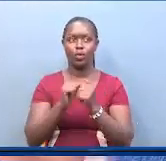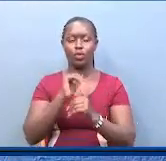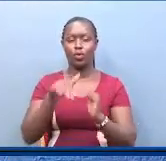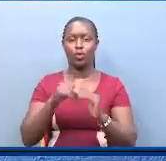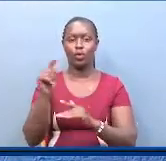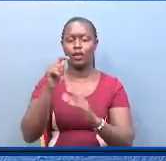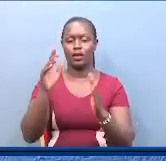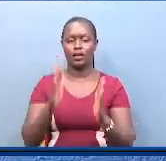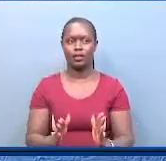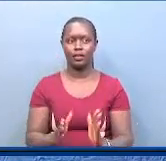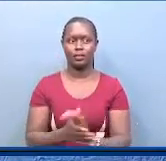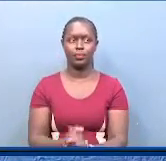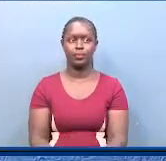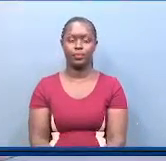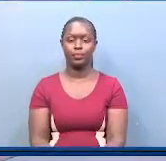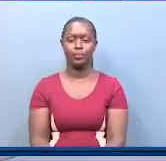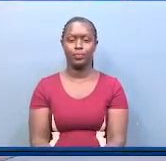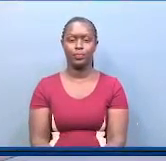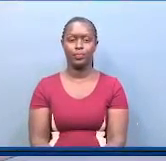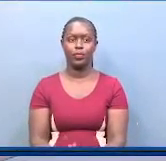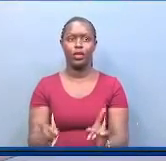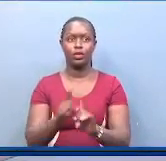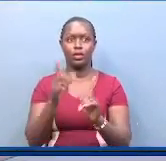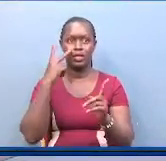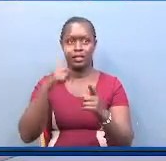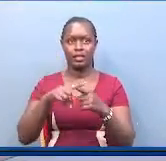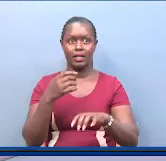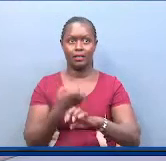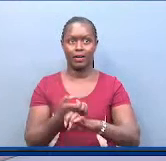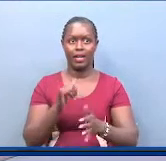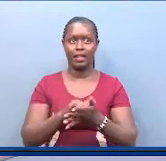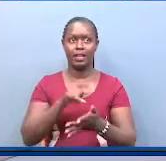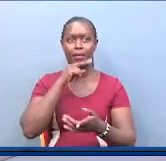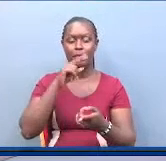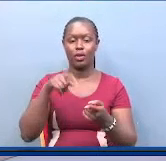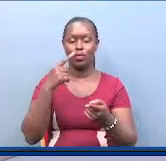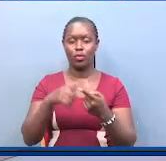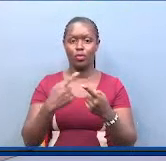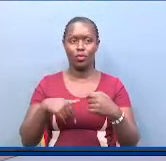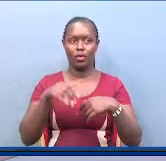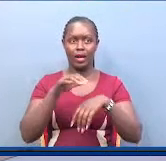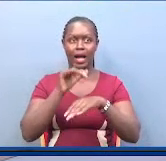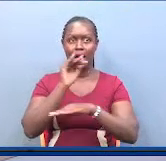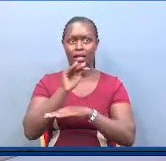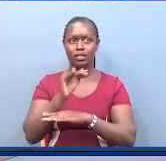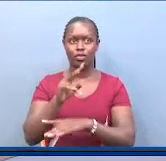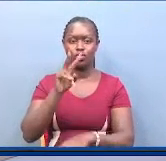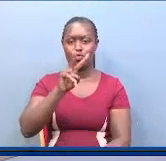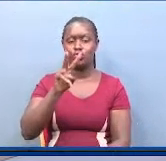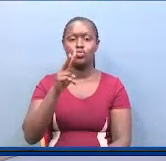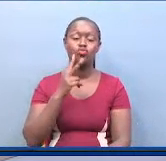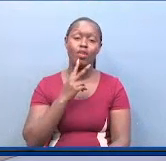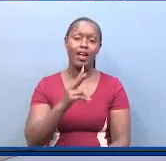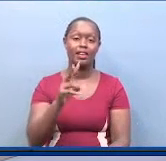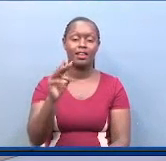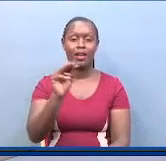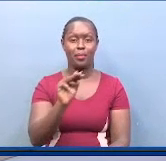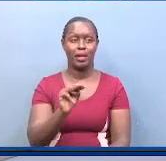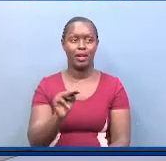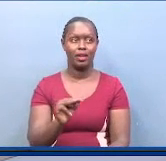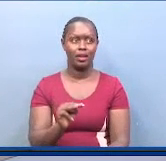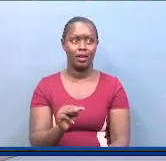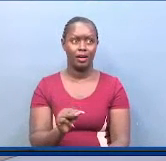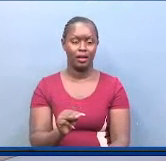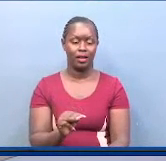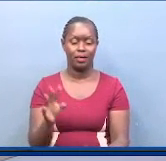Kenyans. Fair enough, Dennis. And I still find difficulty that a man who has had earned 200 million shillings, not two shillings to be fair, if you're